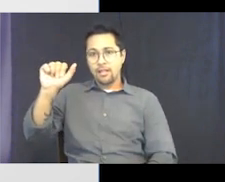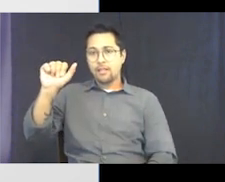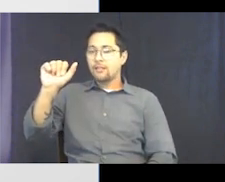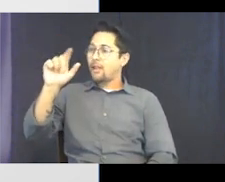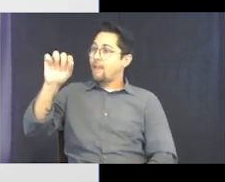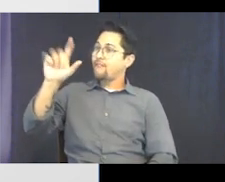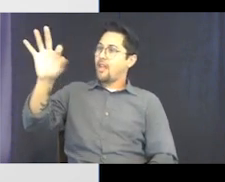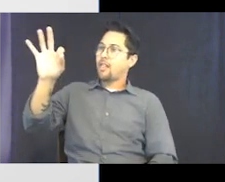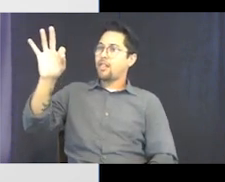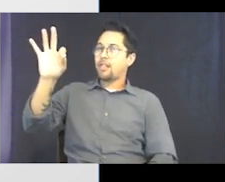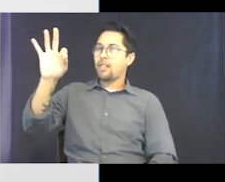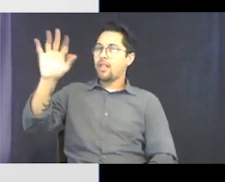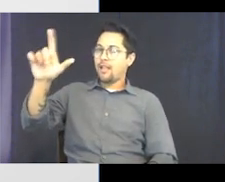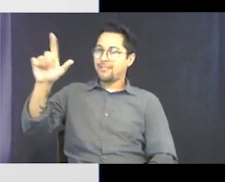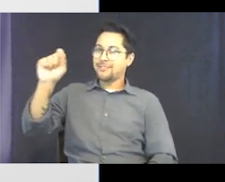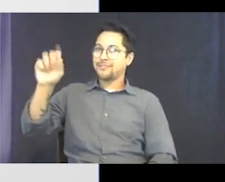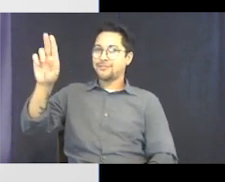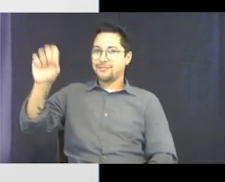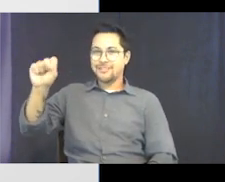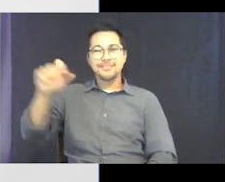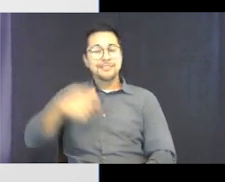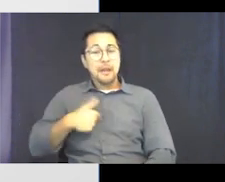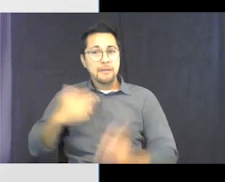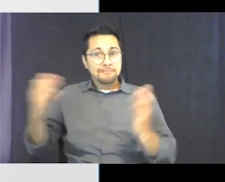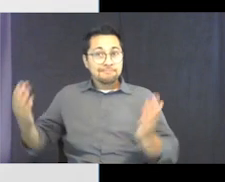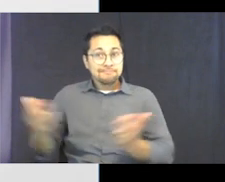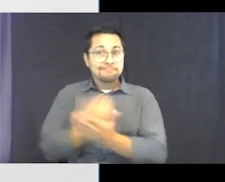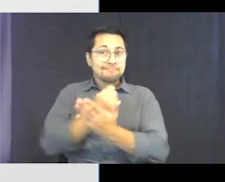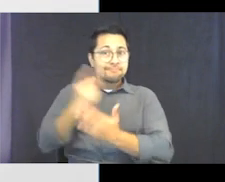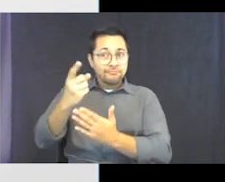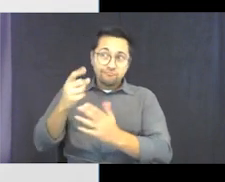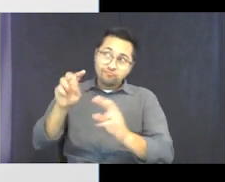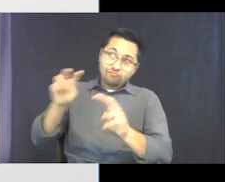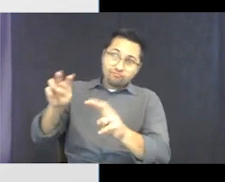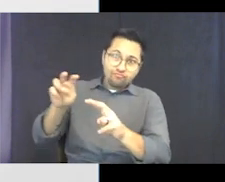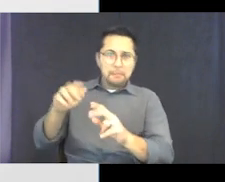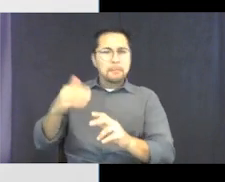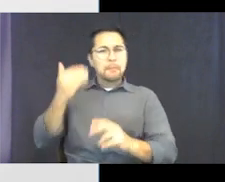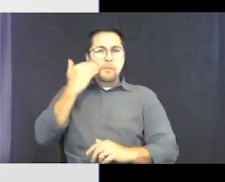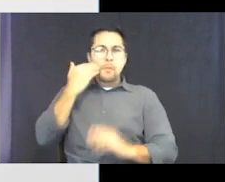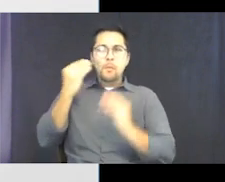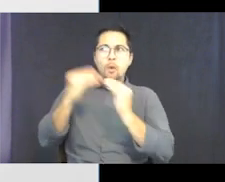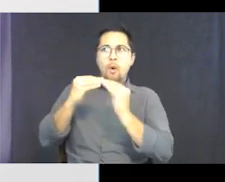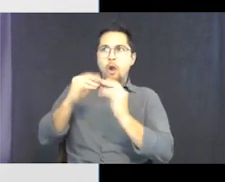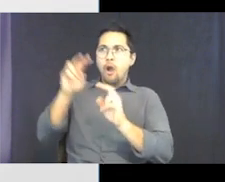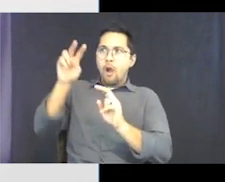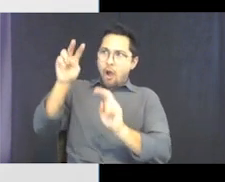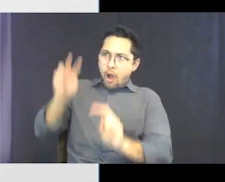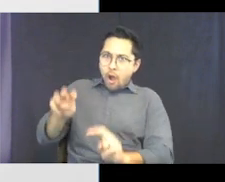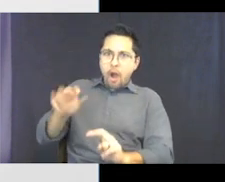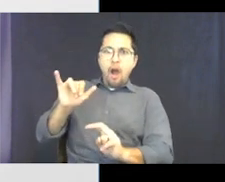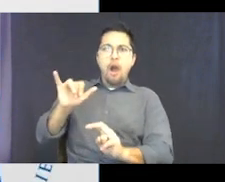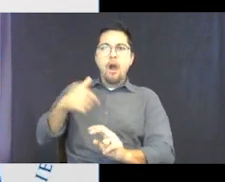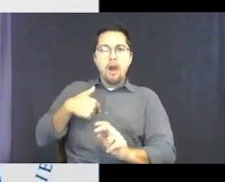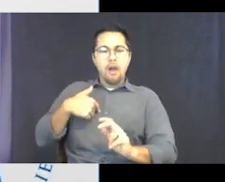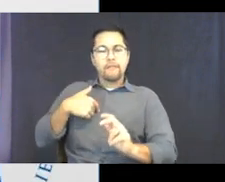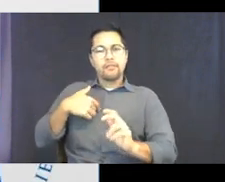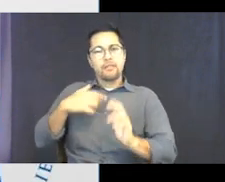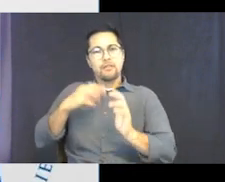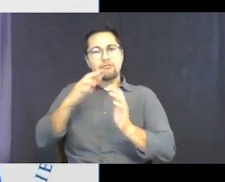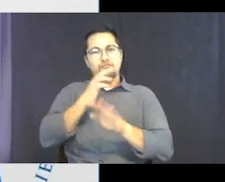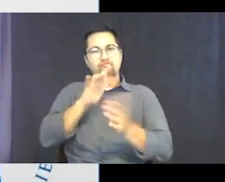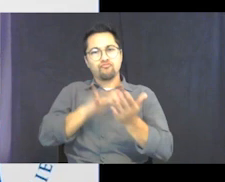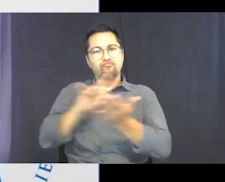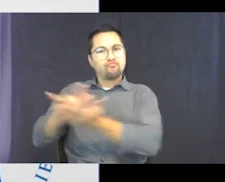www.fdhc.state.fl.us. So I would encourage everyone to take a look at that and become more familiar with all the resources that the Medicaid Managed Care